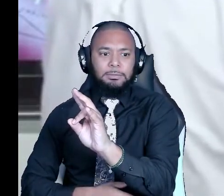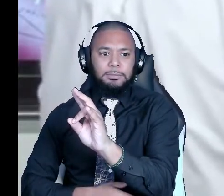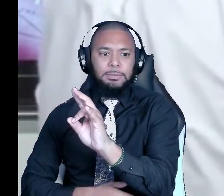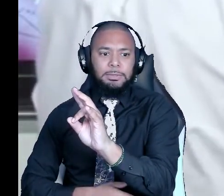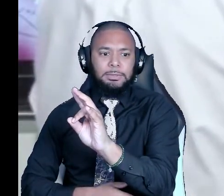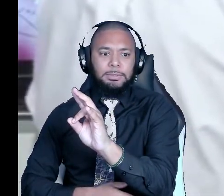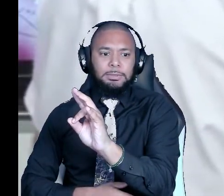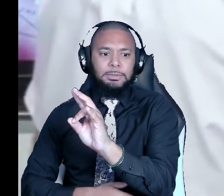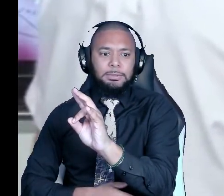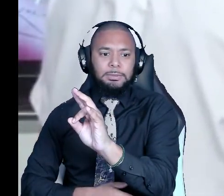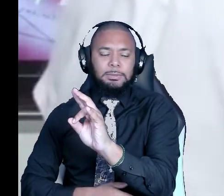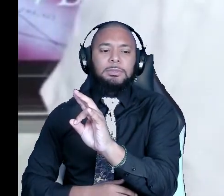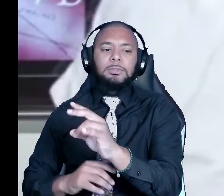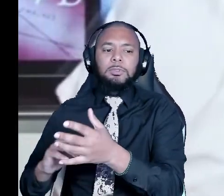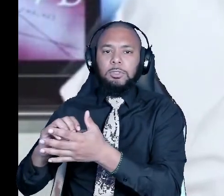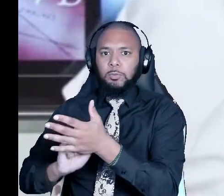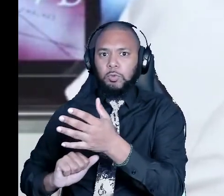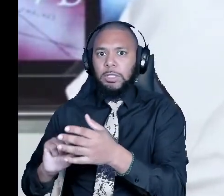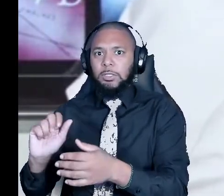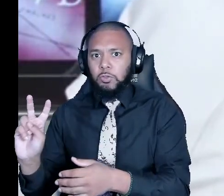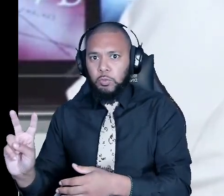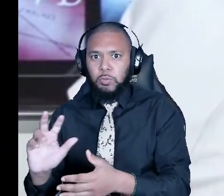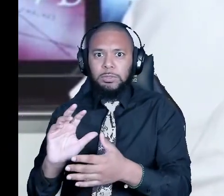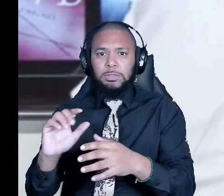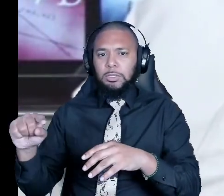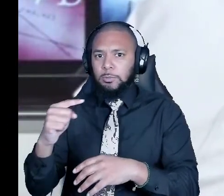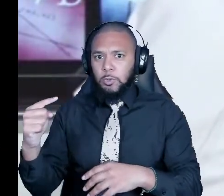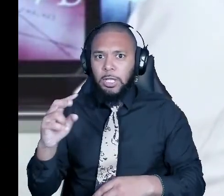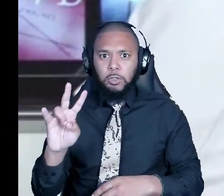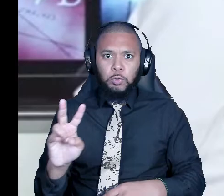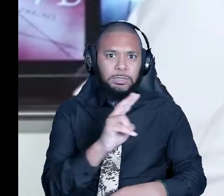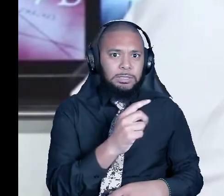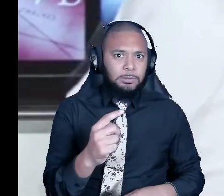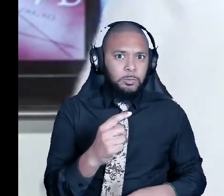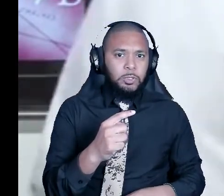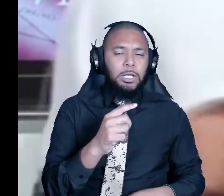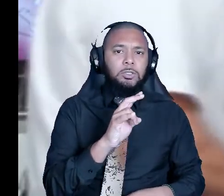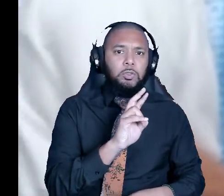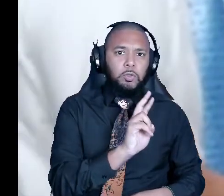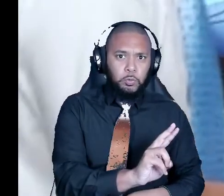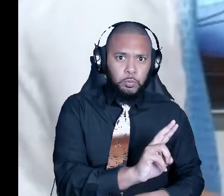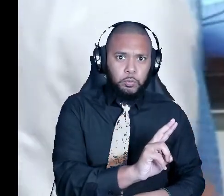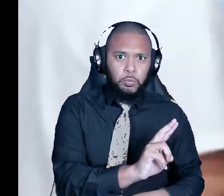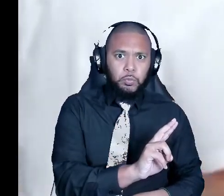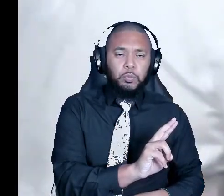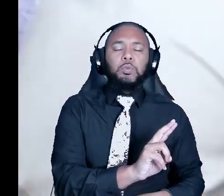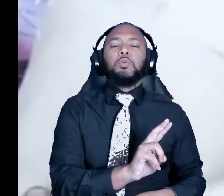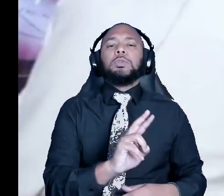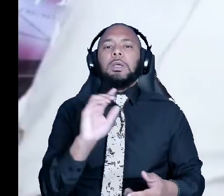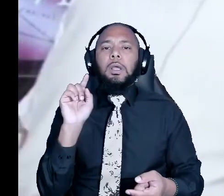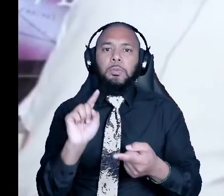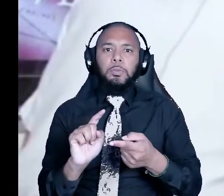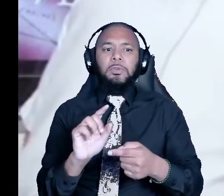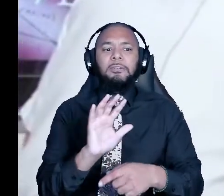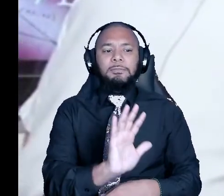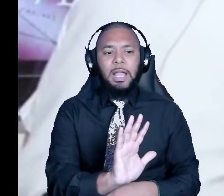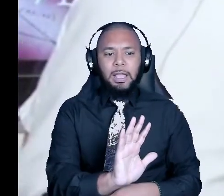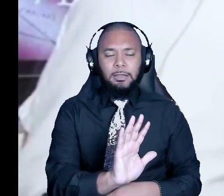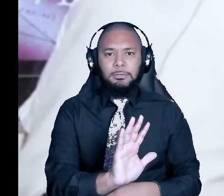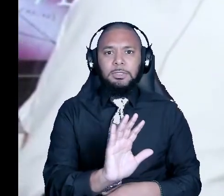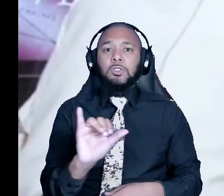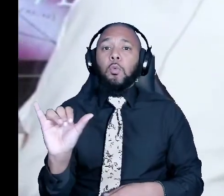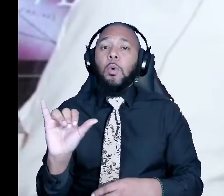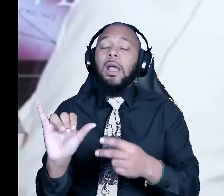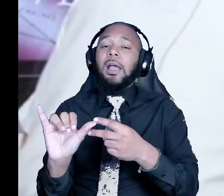And so when I subtract 2 from both sides, this should be a 5, right? Better? So y is actually